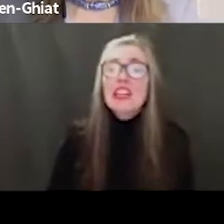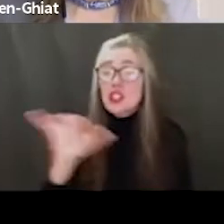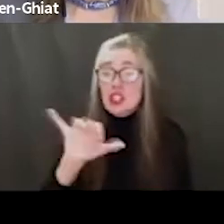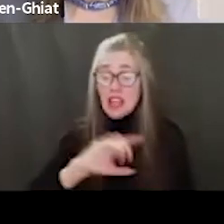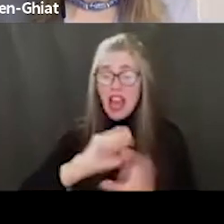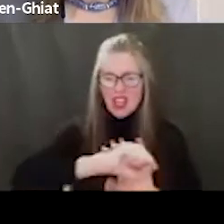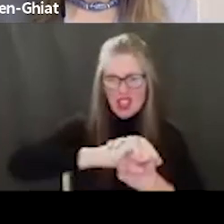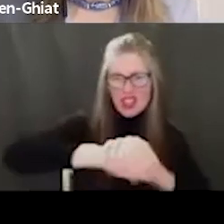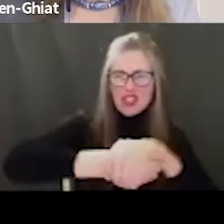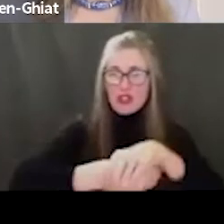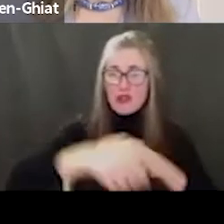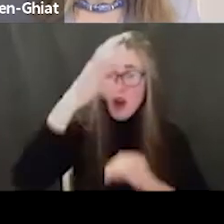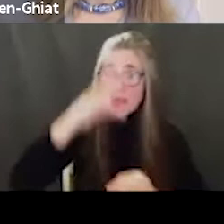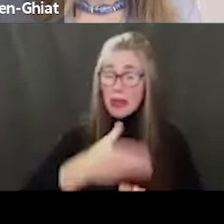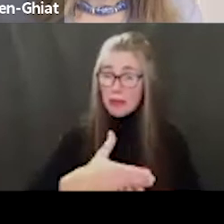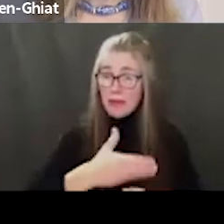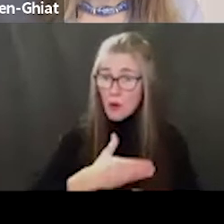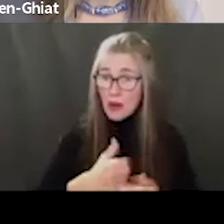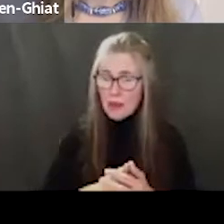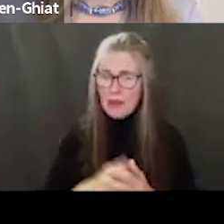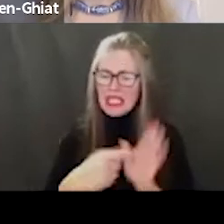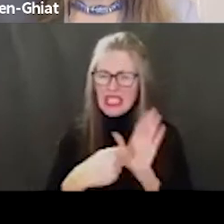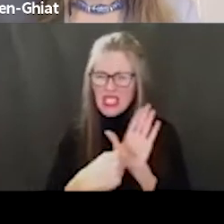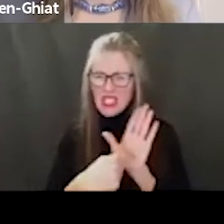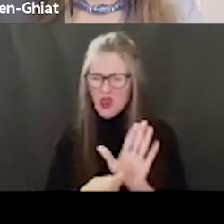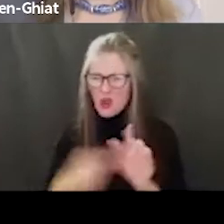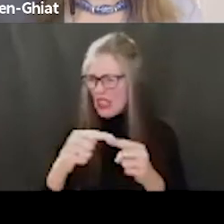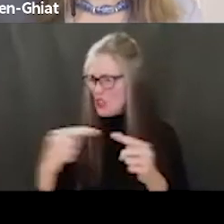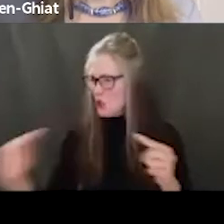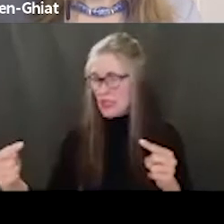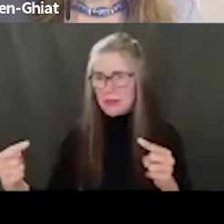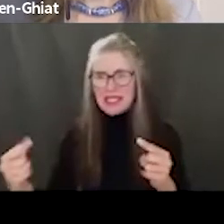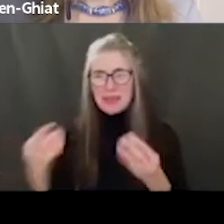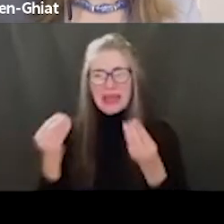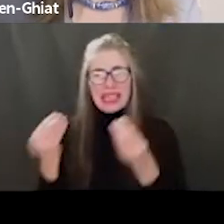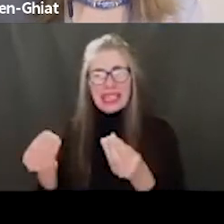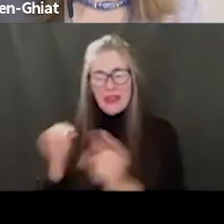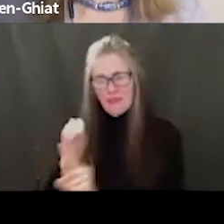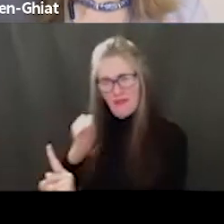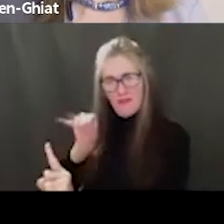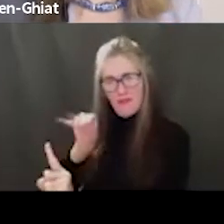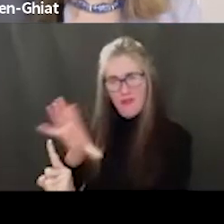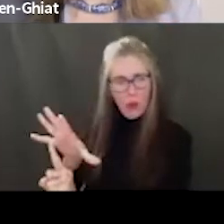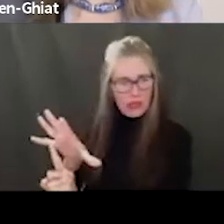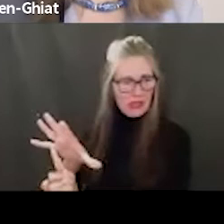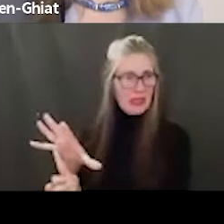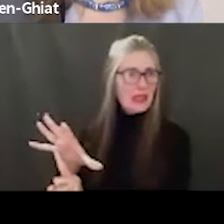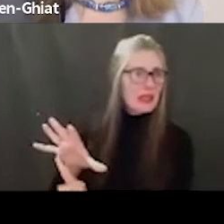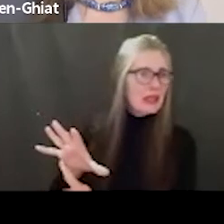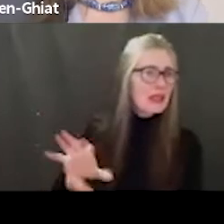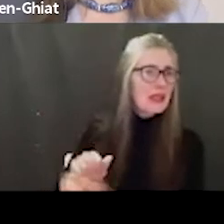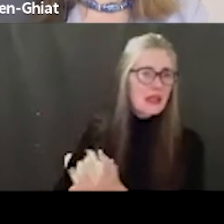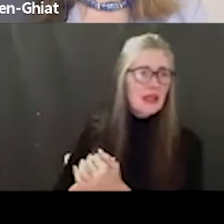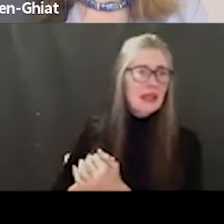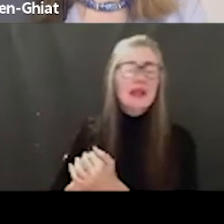him, Trump legitimized existing extremism and gave it focus. And this is what these guys do. They come on the scene and